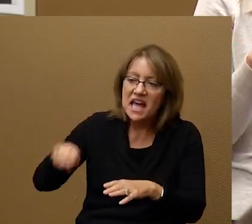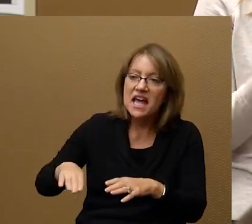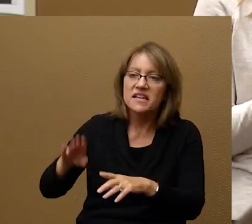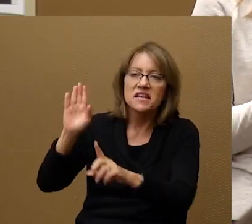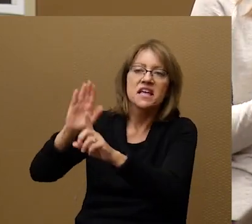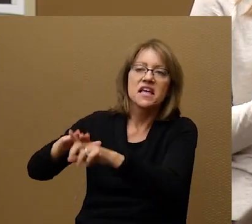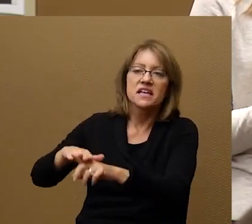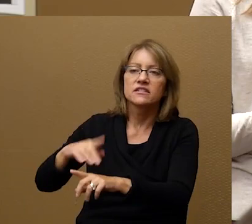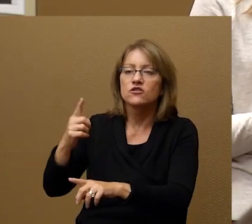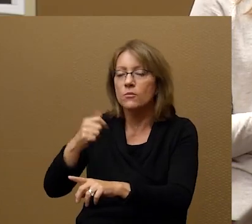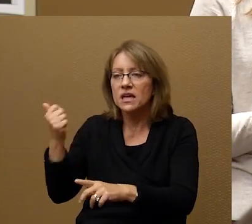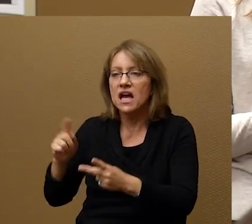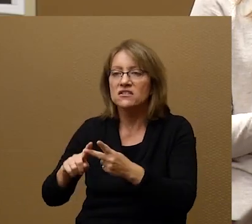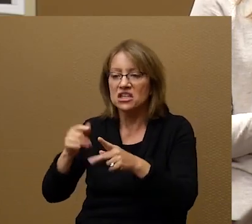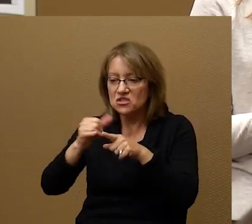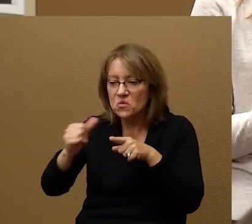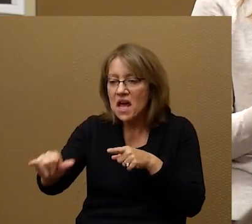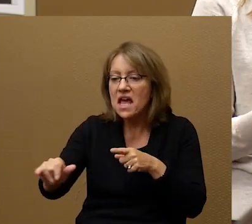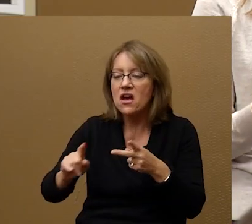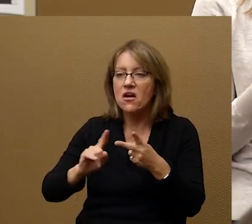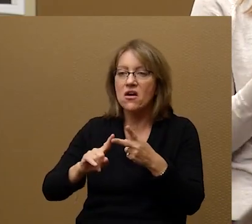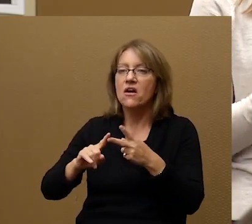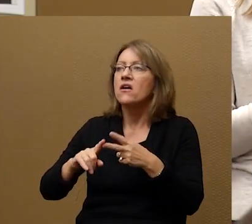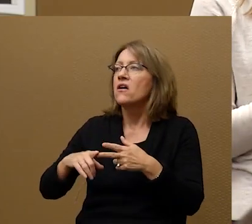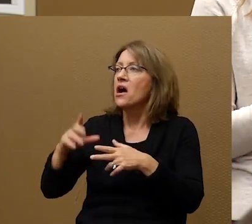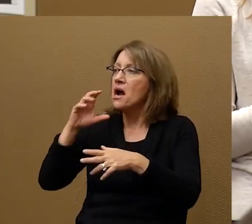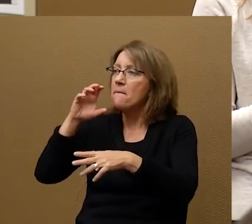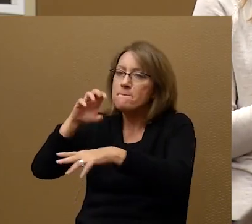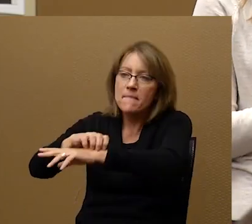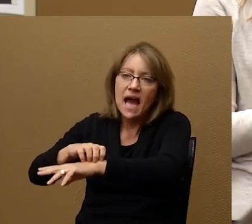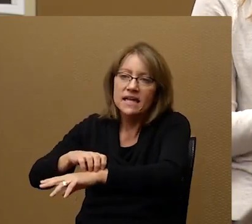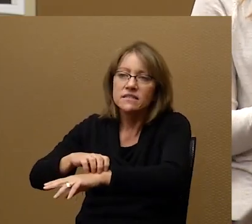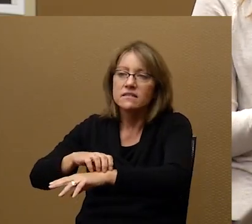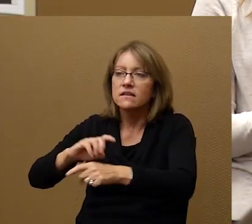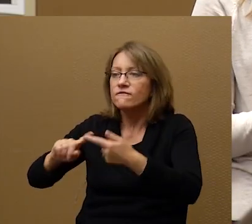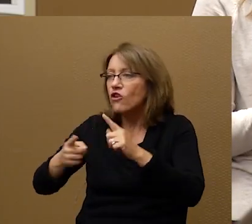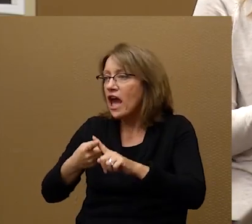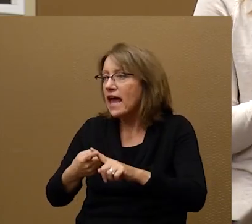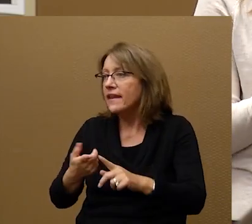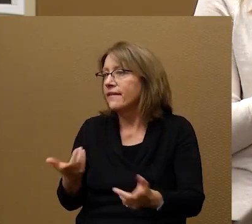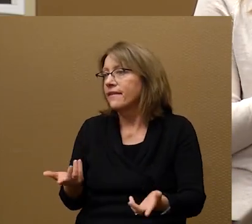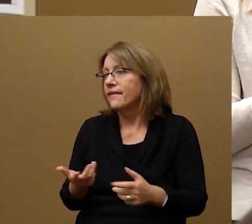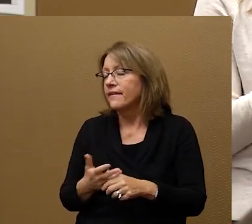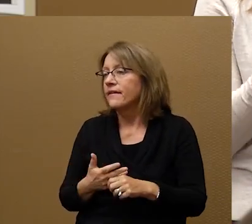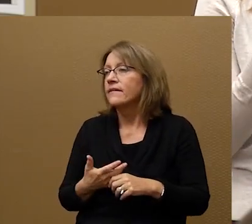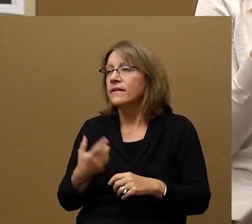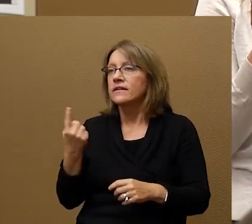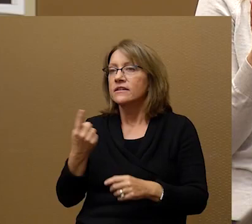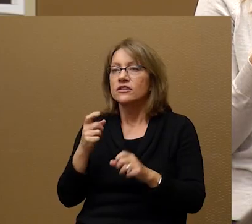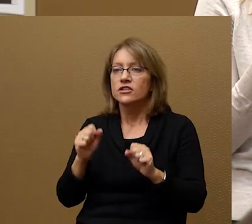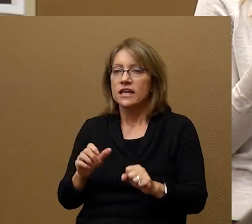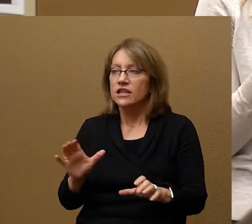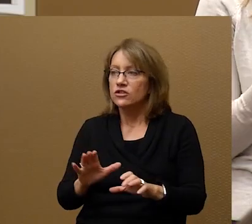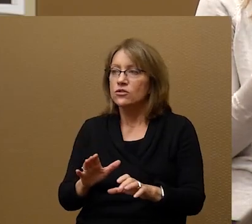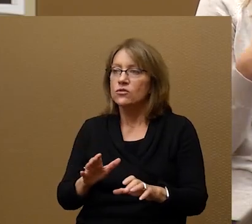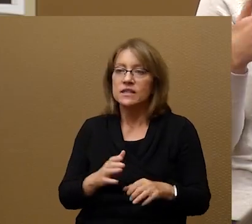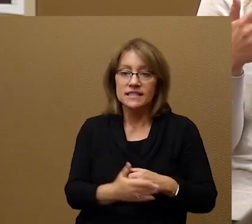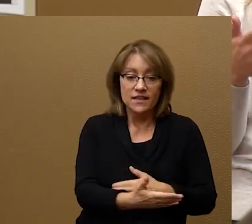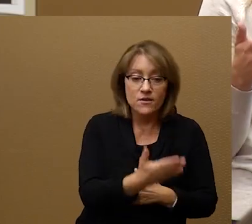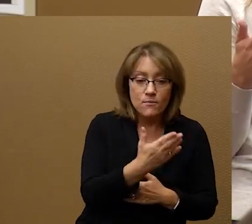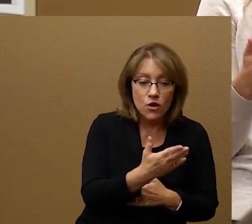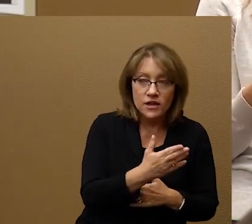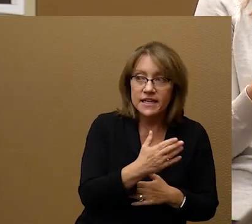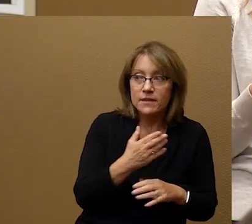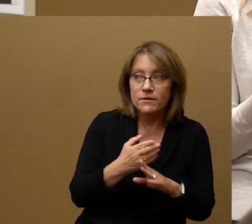or biting a friend. So something that you could do is like talking to them in the morning,